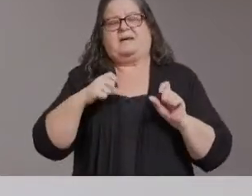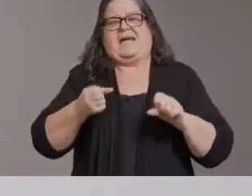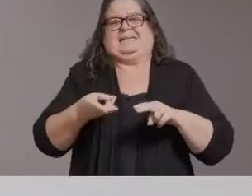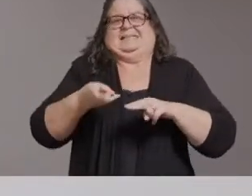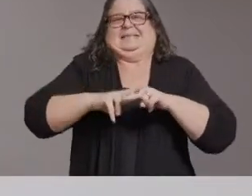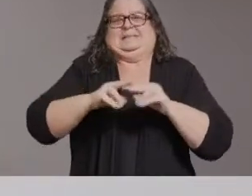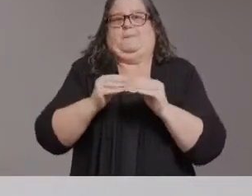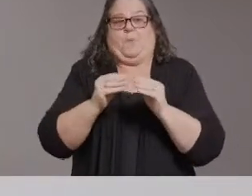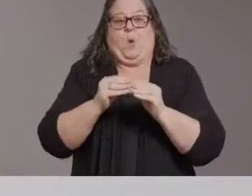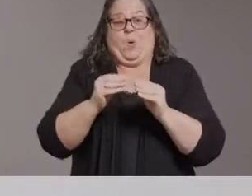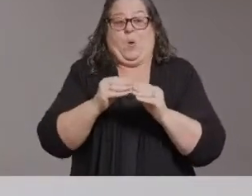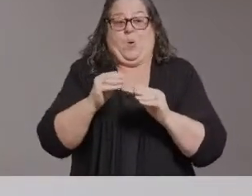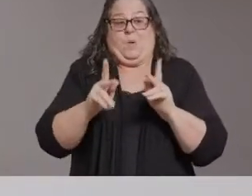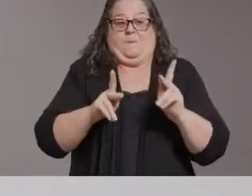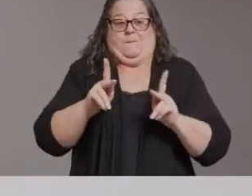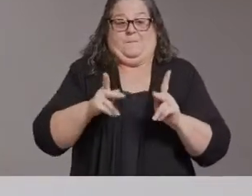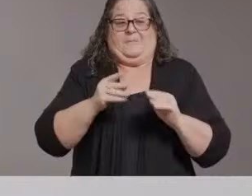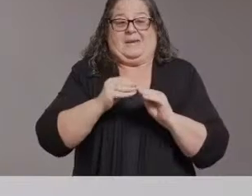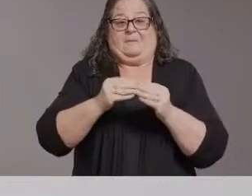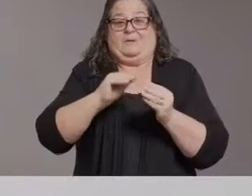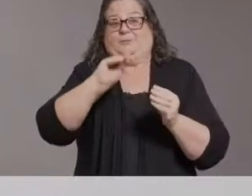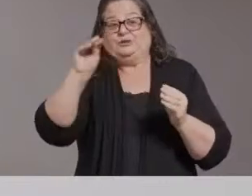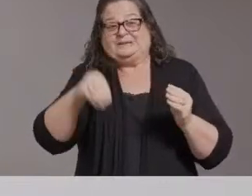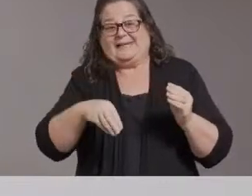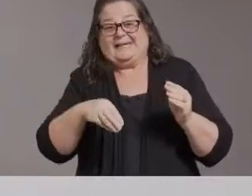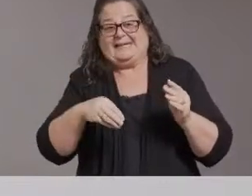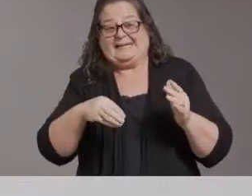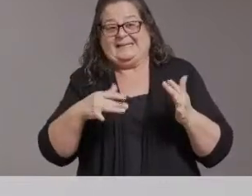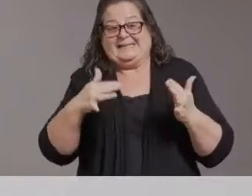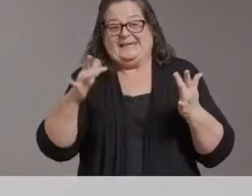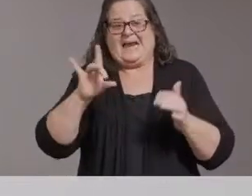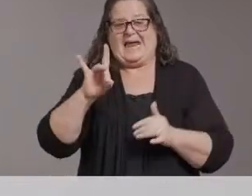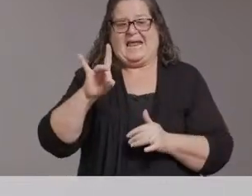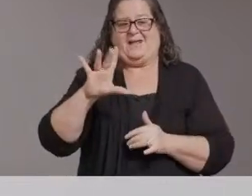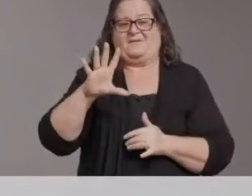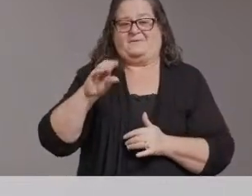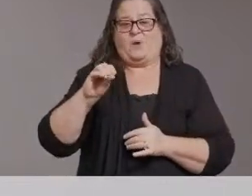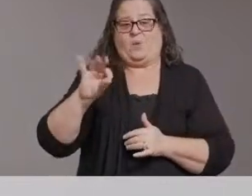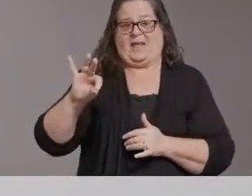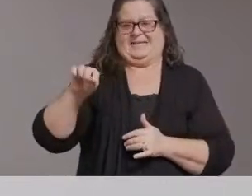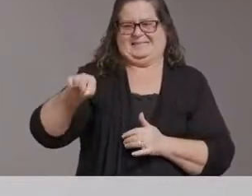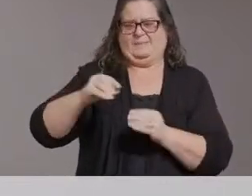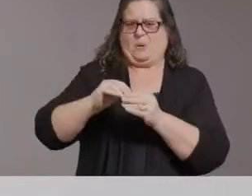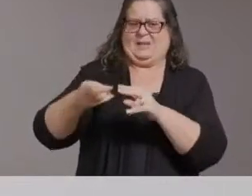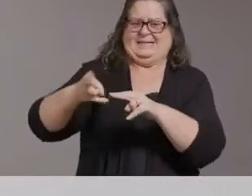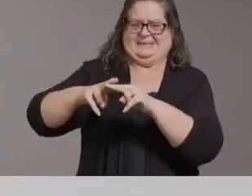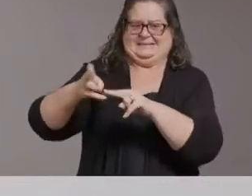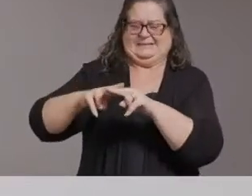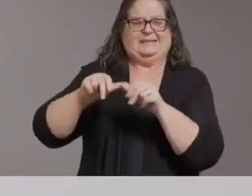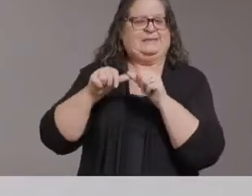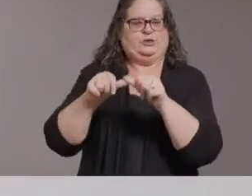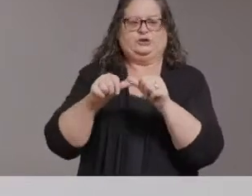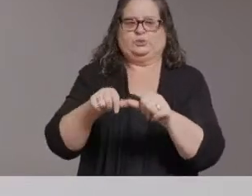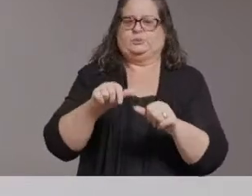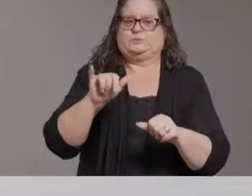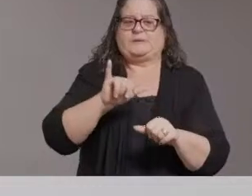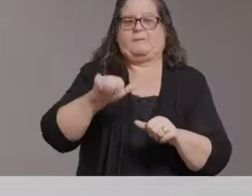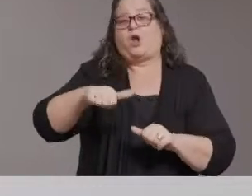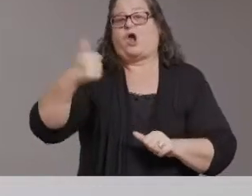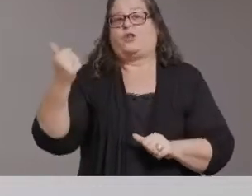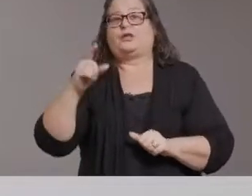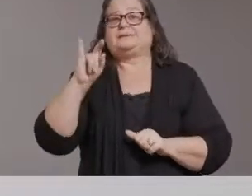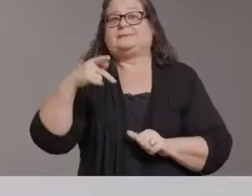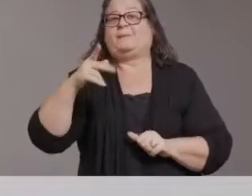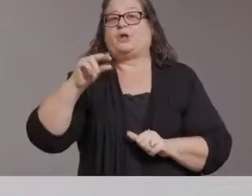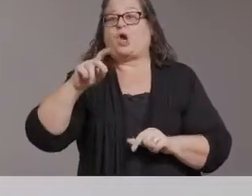in that 85009, and now we will be expanding and doing some of those same activities in multiple other zip codes. Great, thank